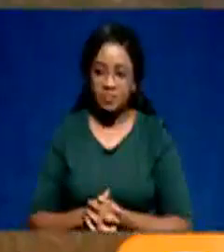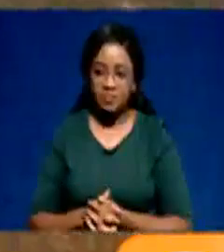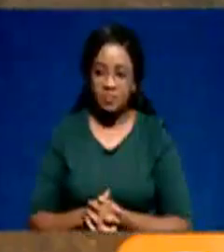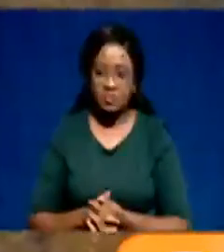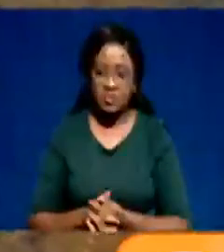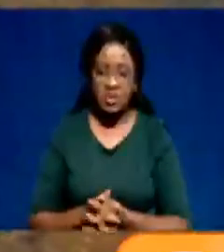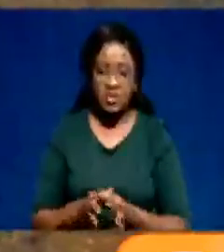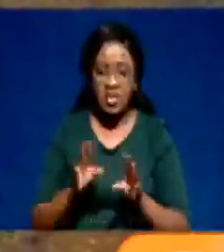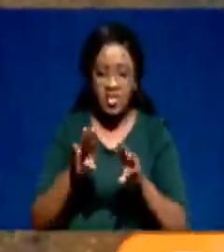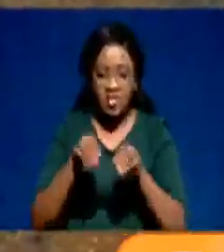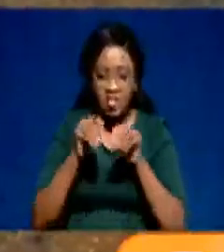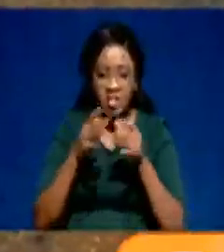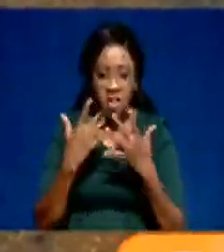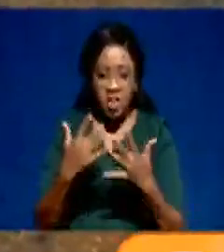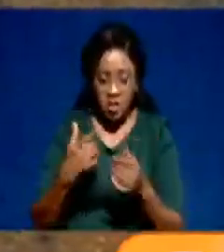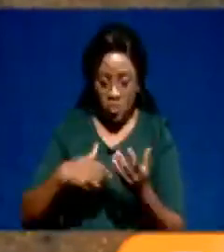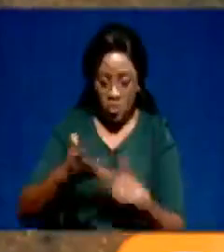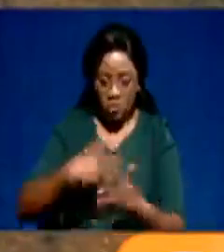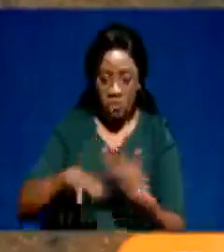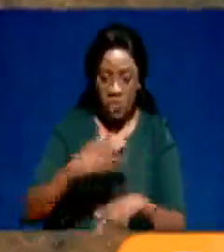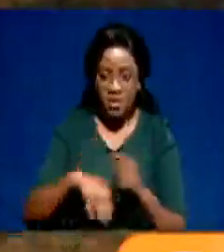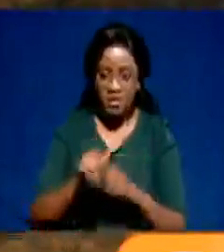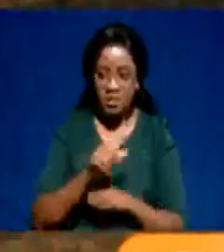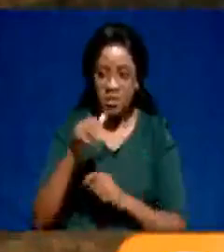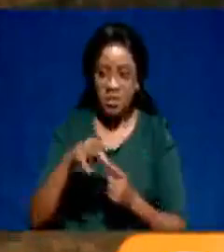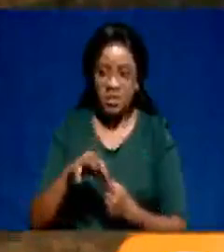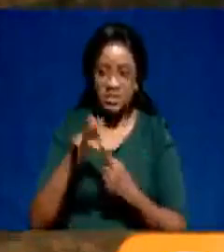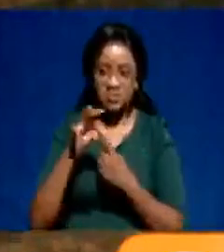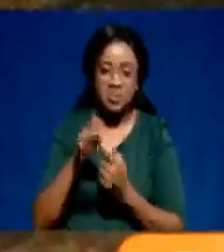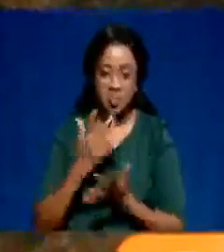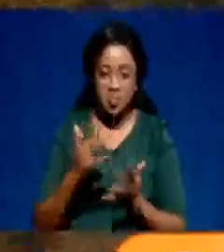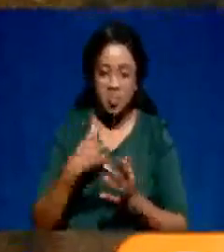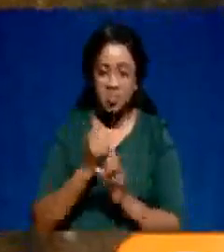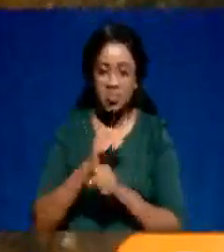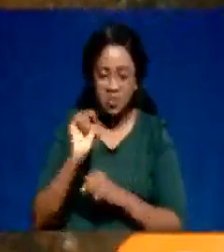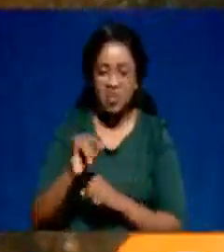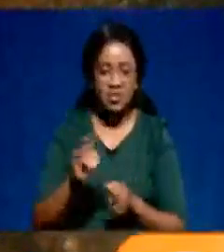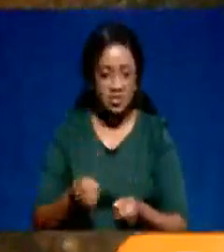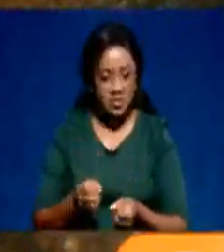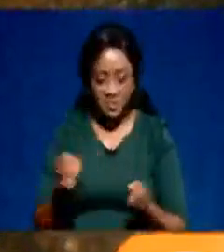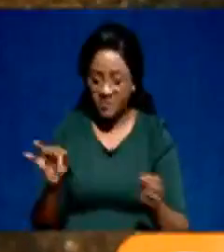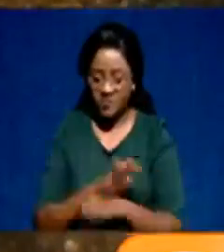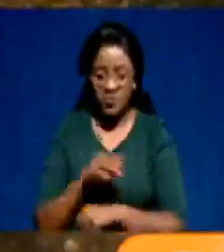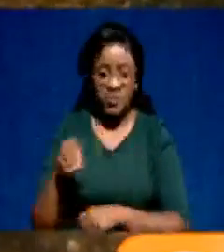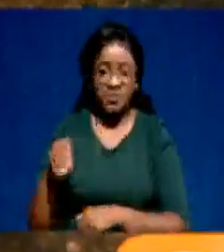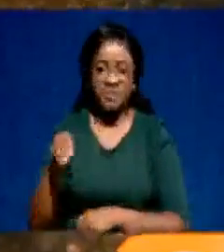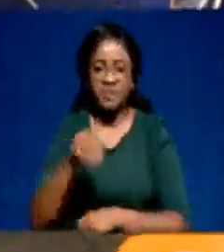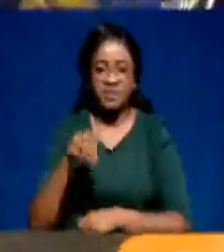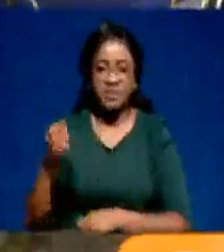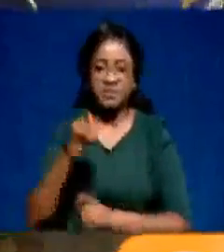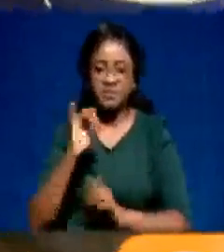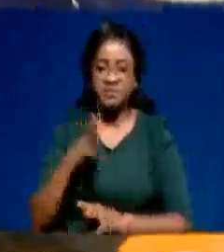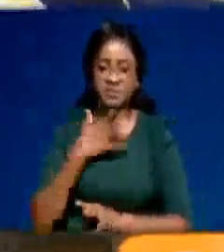bulkness. We mix it with a special nutrient mix, making it a complete fertilizer. Now, depending on whether we want to